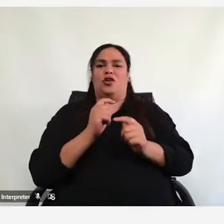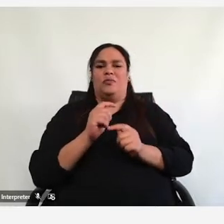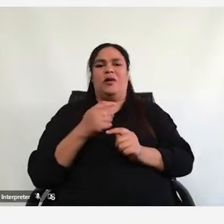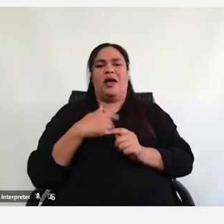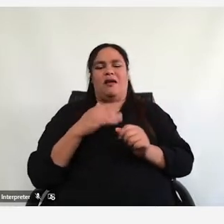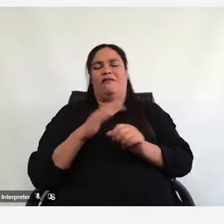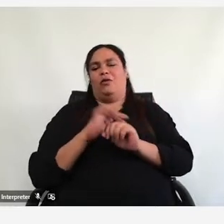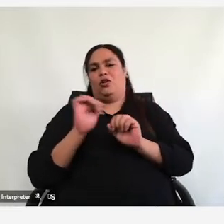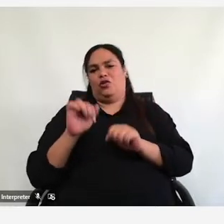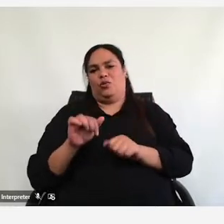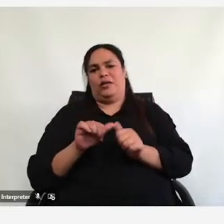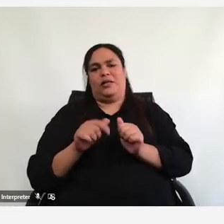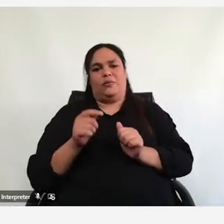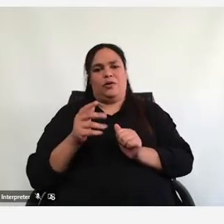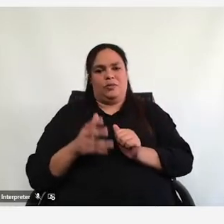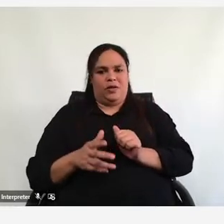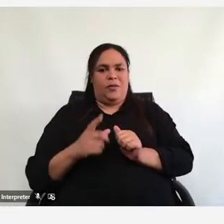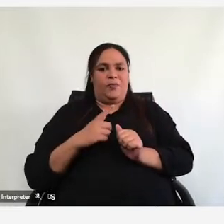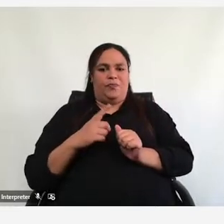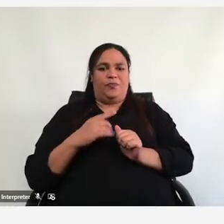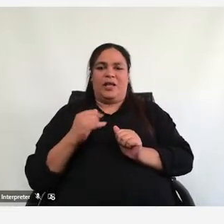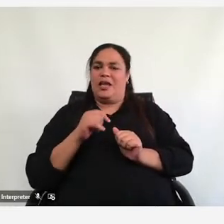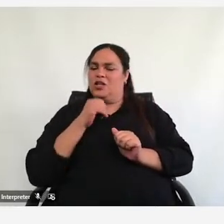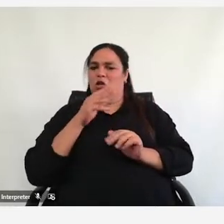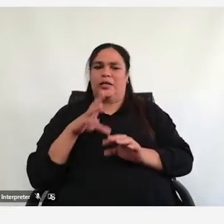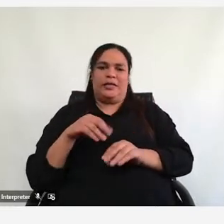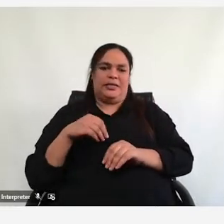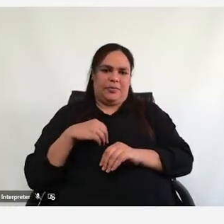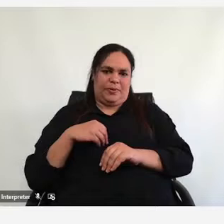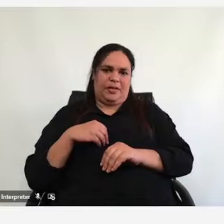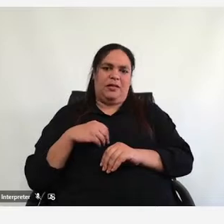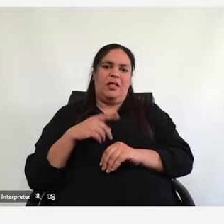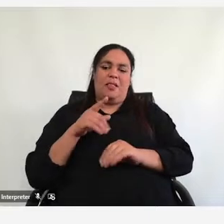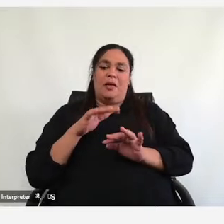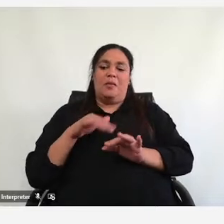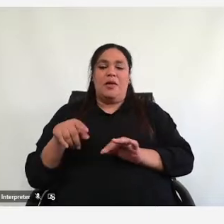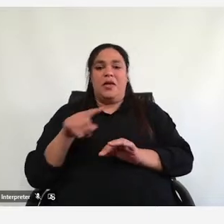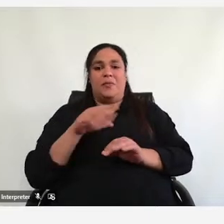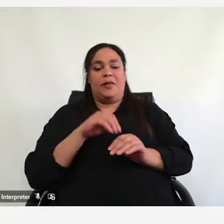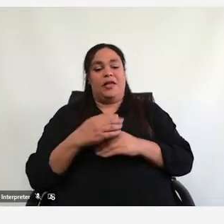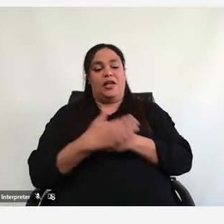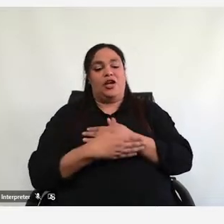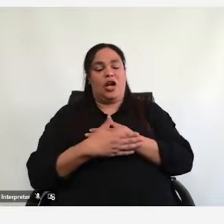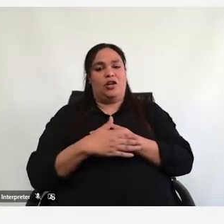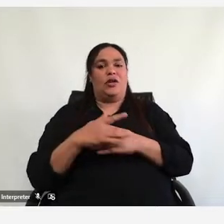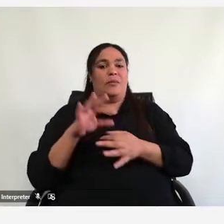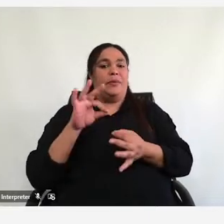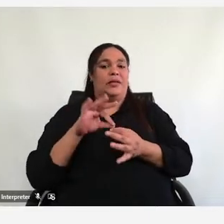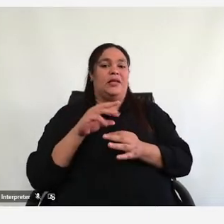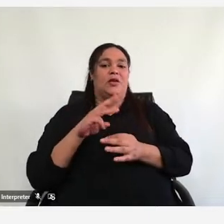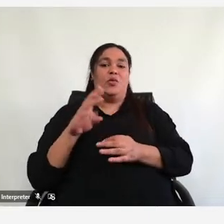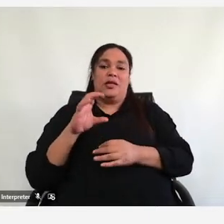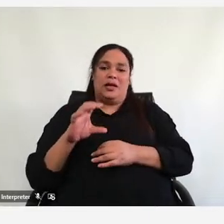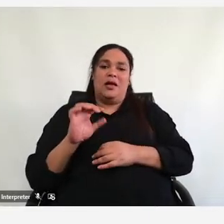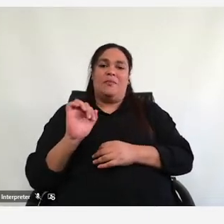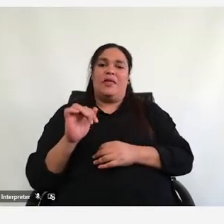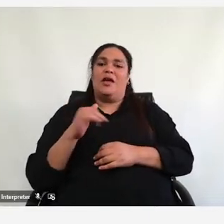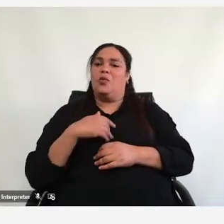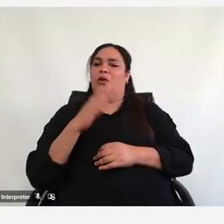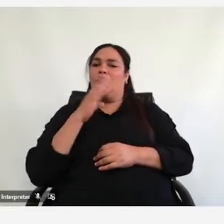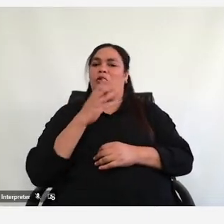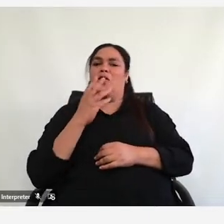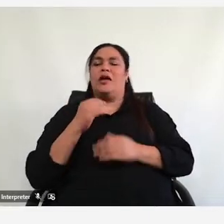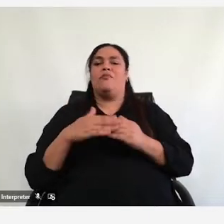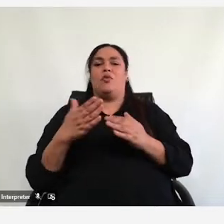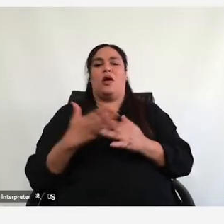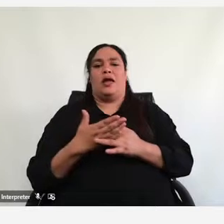completely agree, Deputy Speaker. It is unacceptable that the residents in our country, and particularly in the Western Cape, that we don't have more access